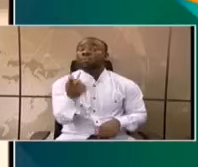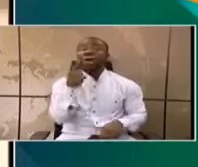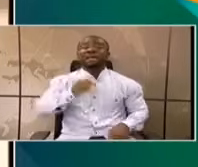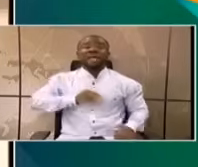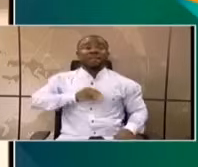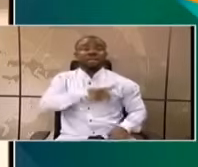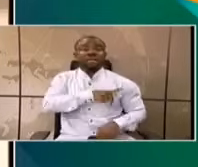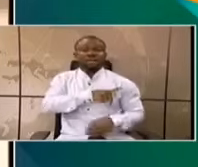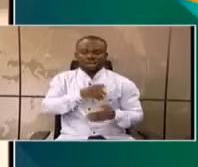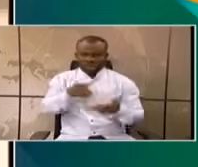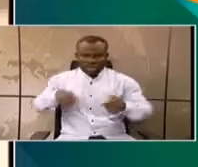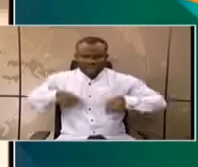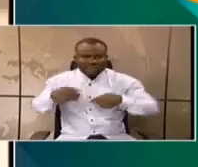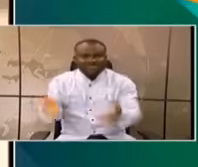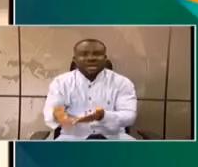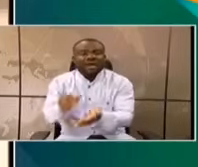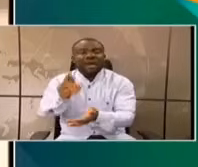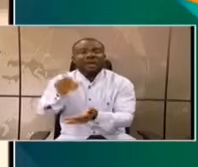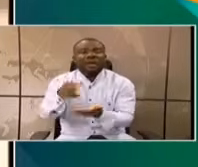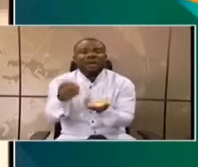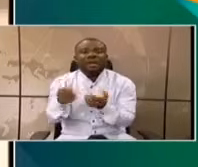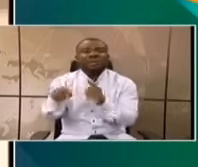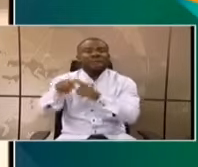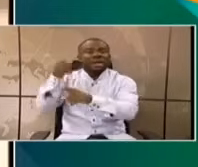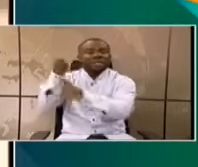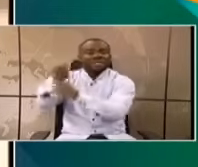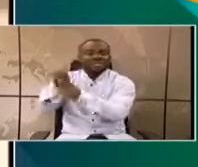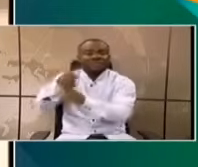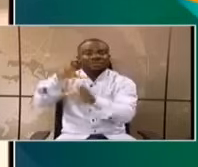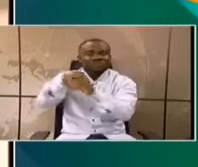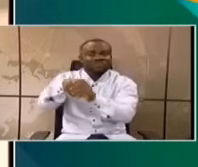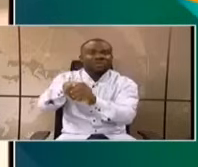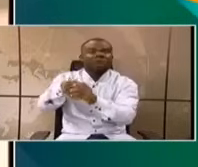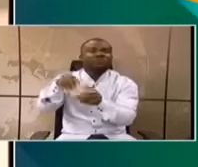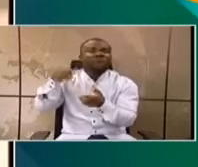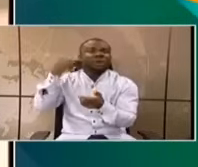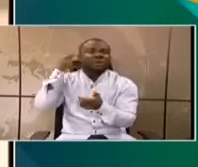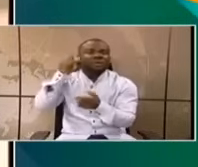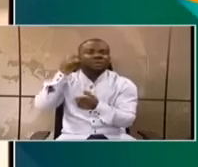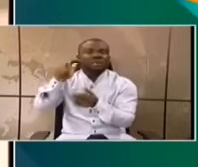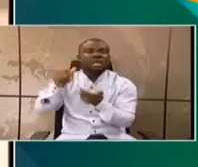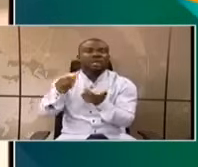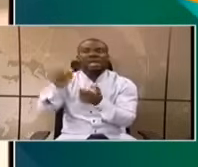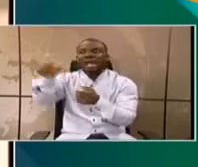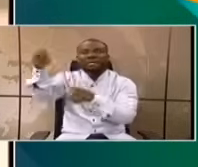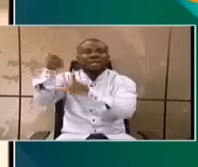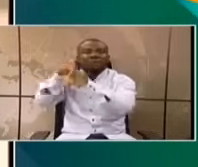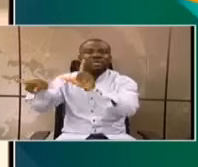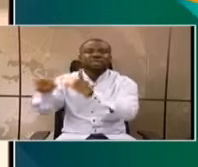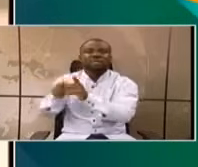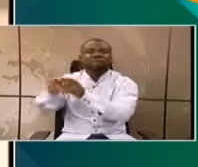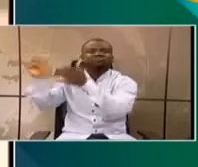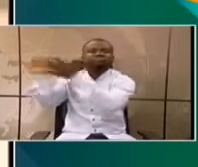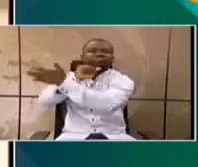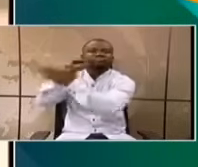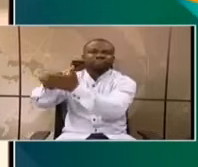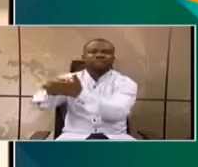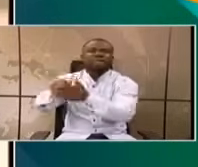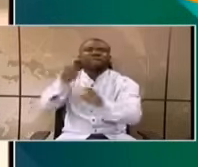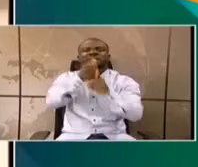Oh, two girl, I'm saying, our region for free kumnipa, no only the abedi MP, ewa ha.